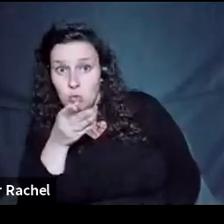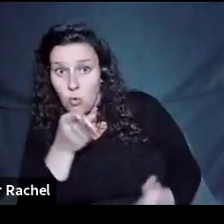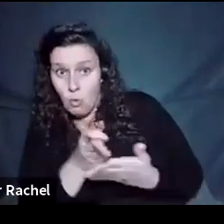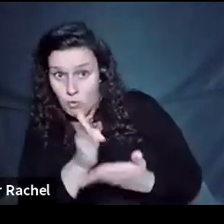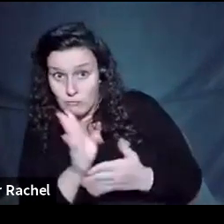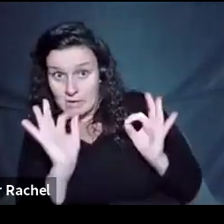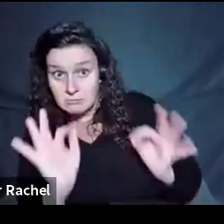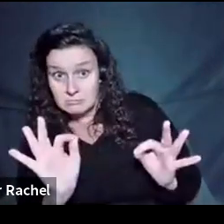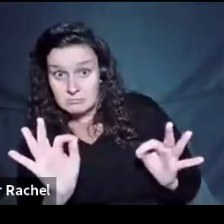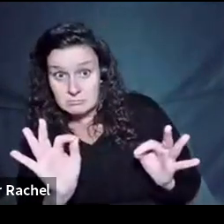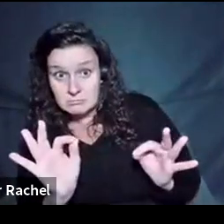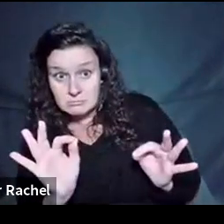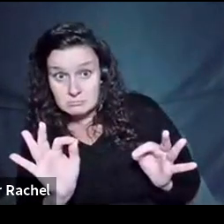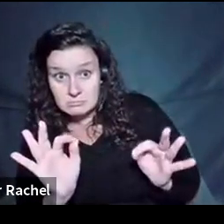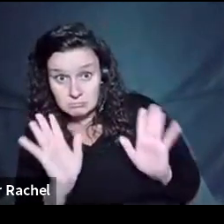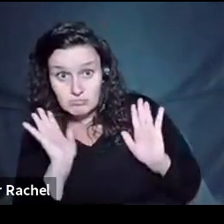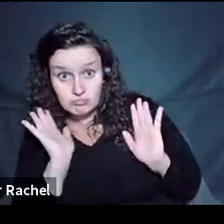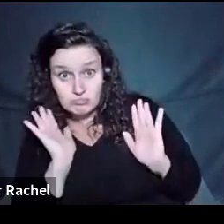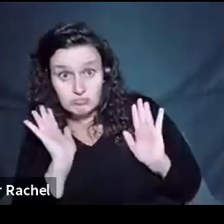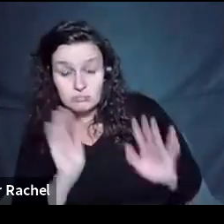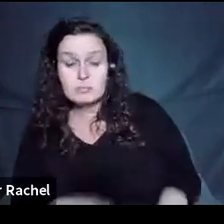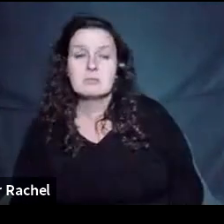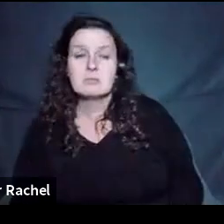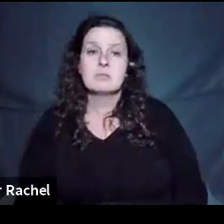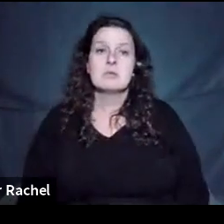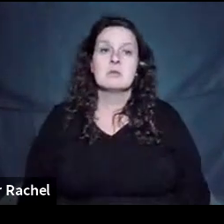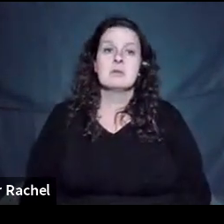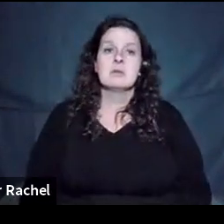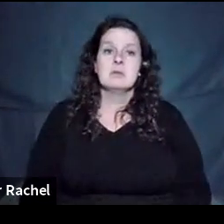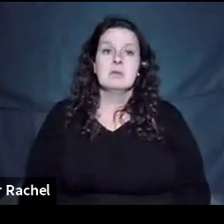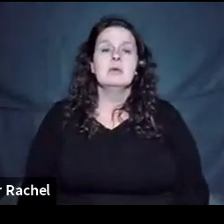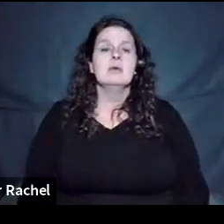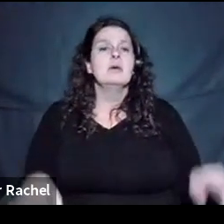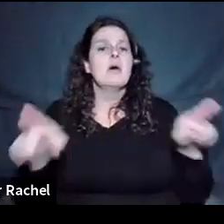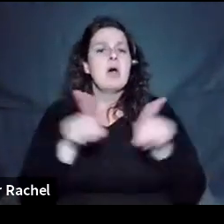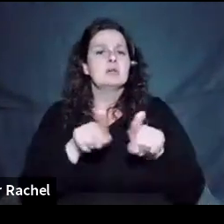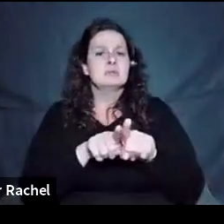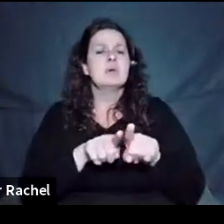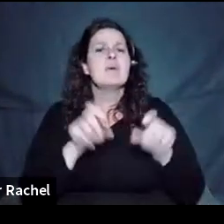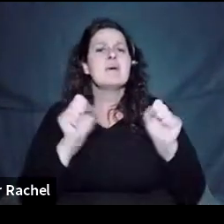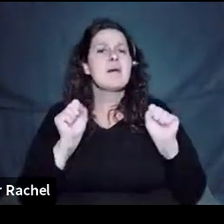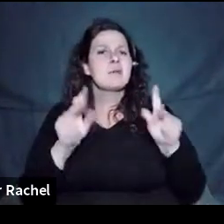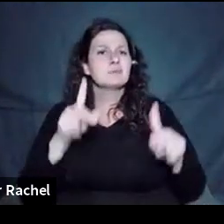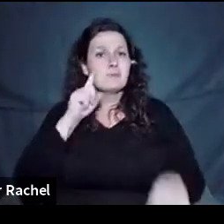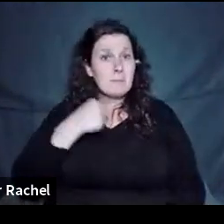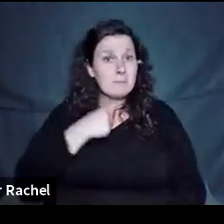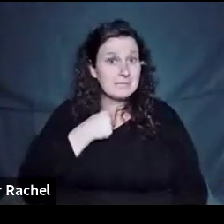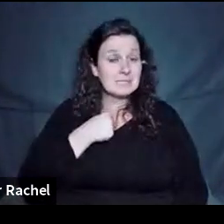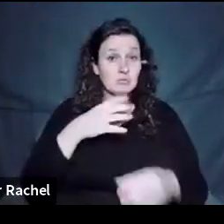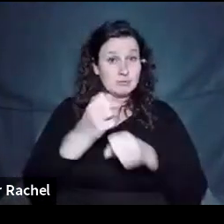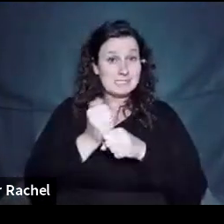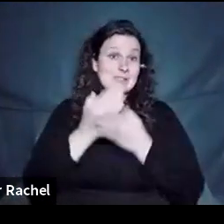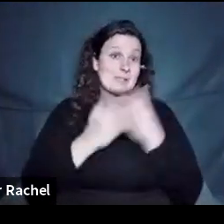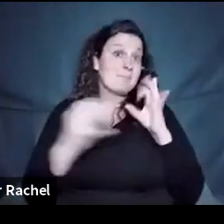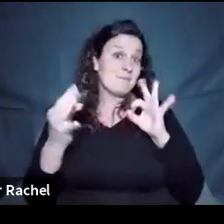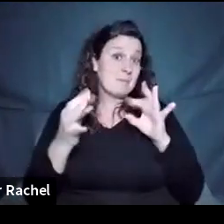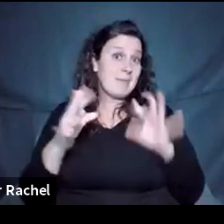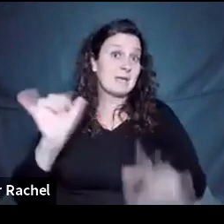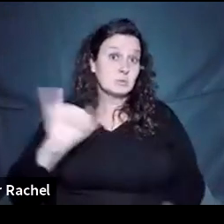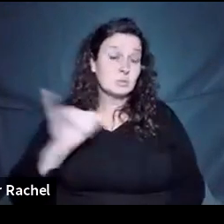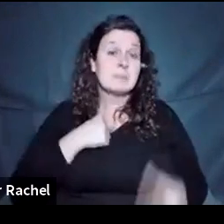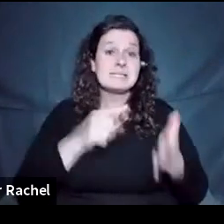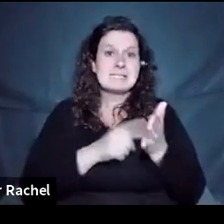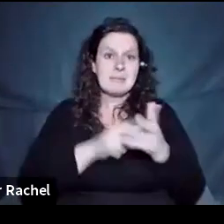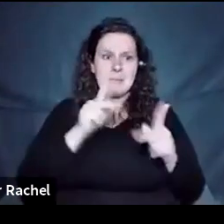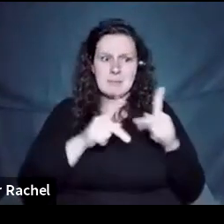everything is still where we wanted it to be. It's also an opportunity for me to get feedback, because sometimes people